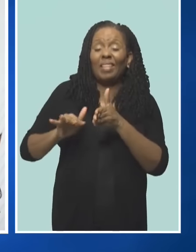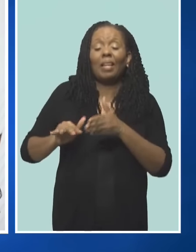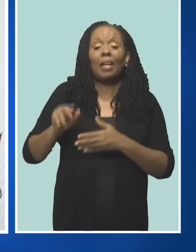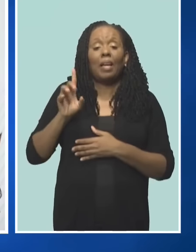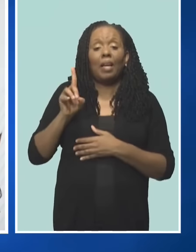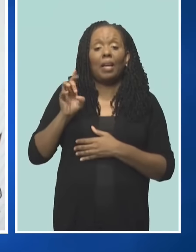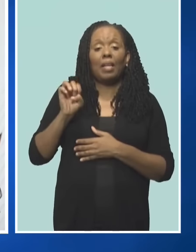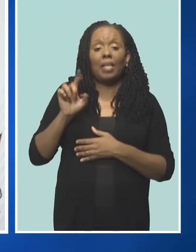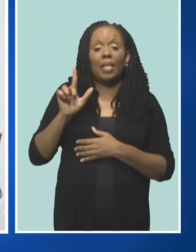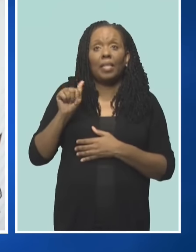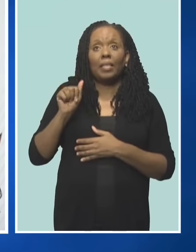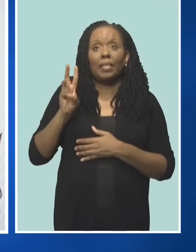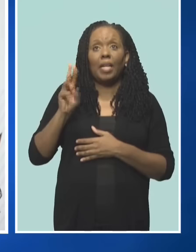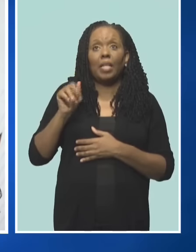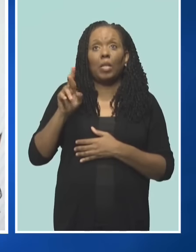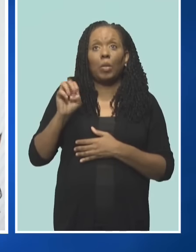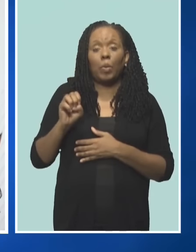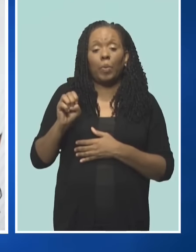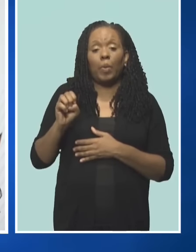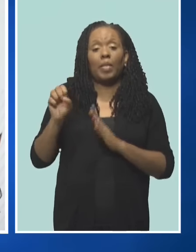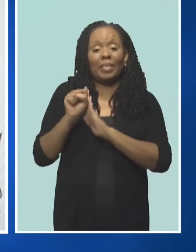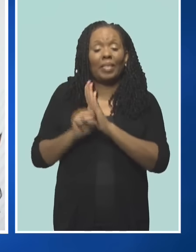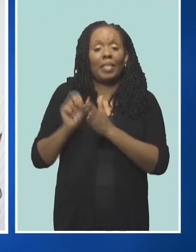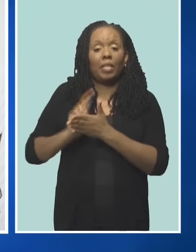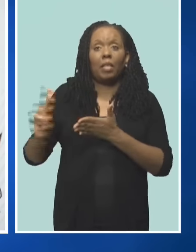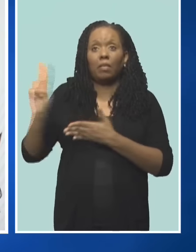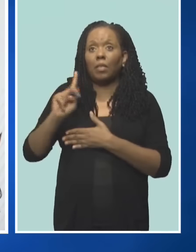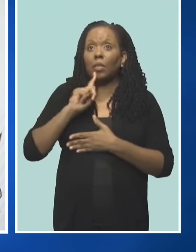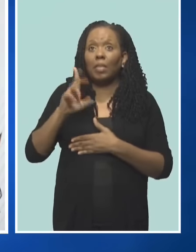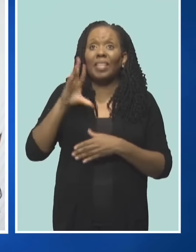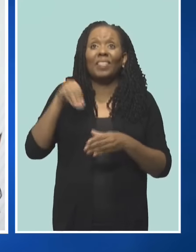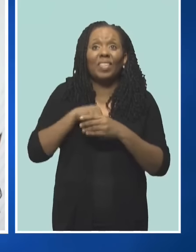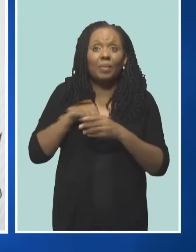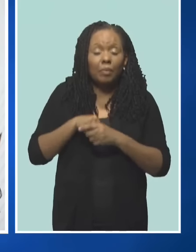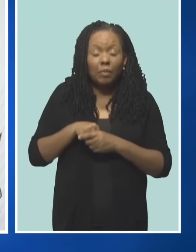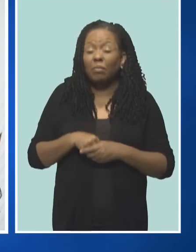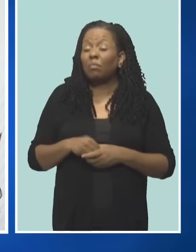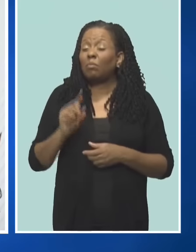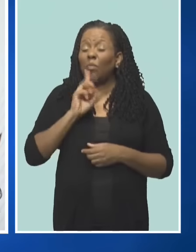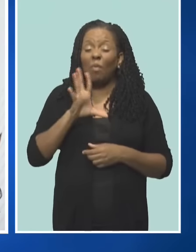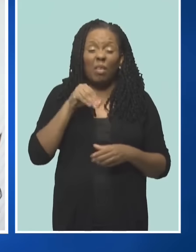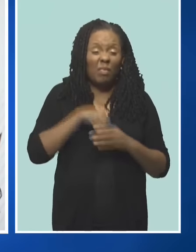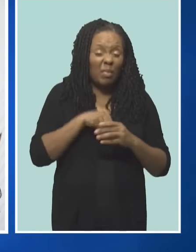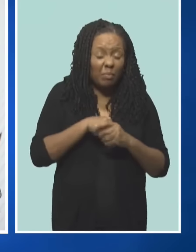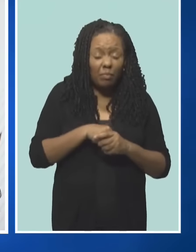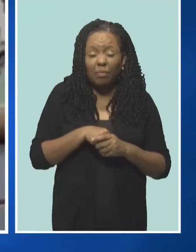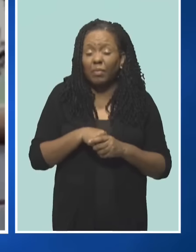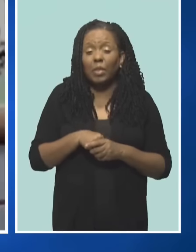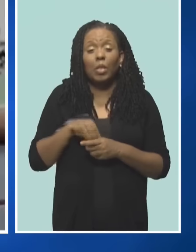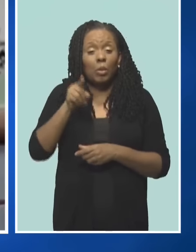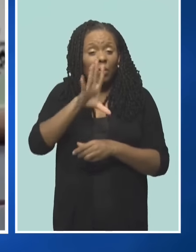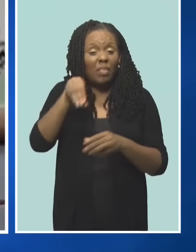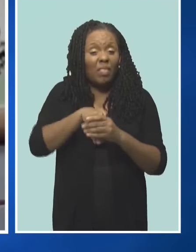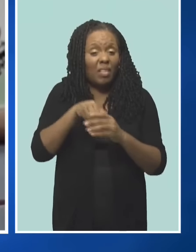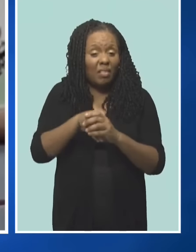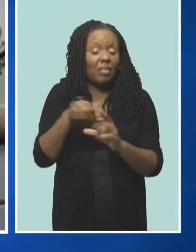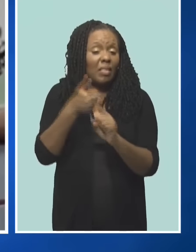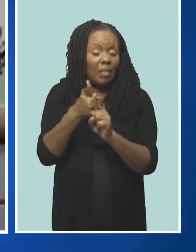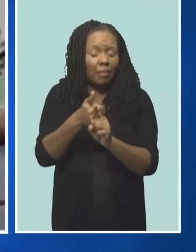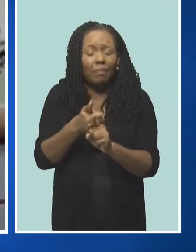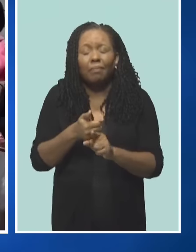an investment. It is an investment. It is an investment in you.